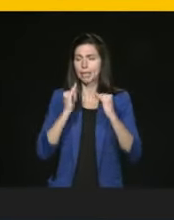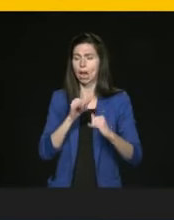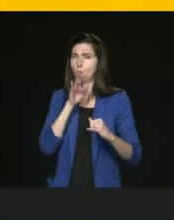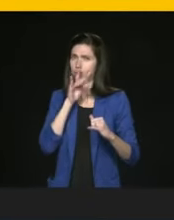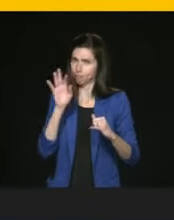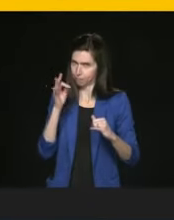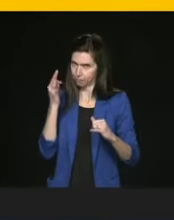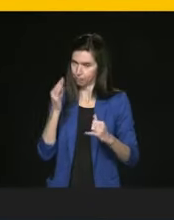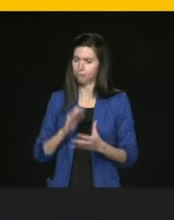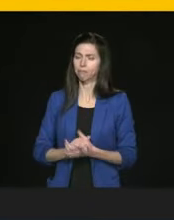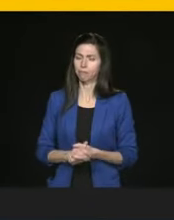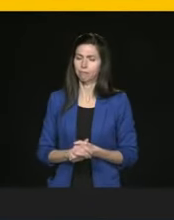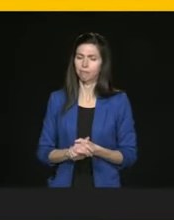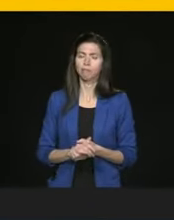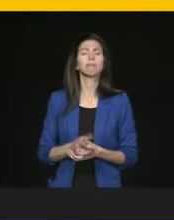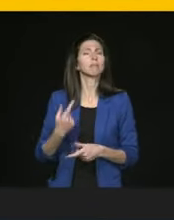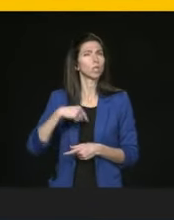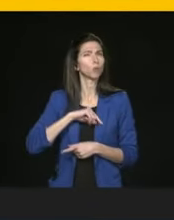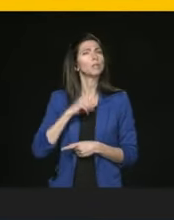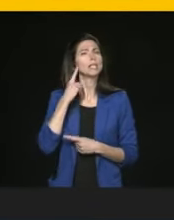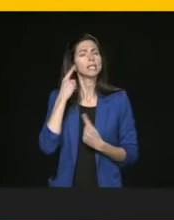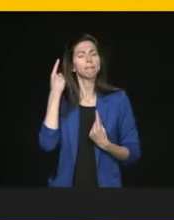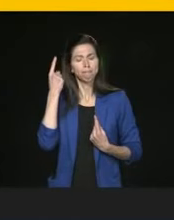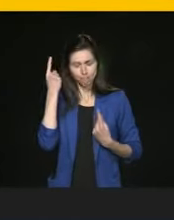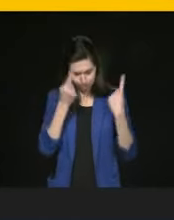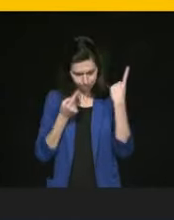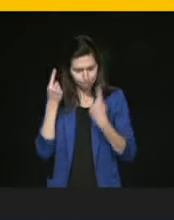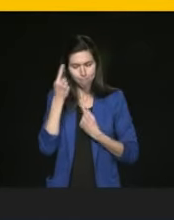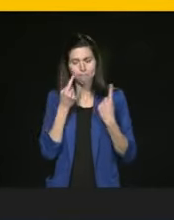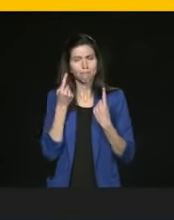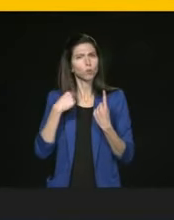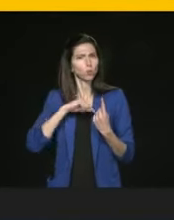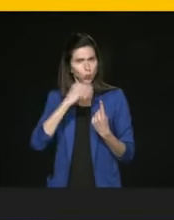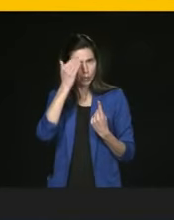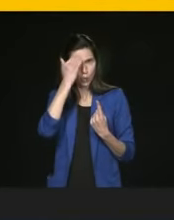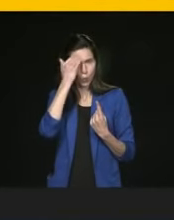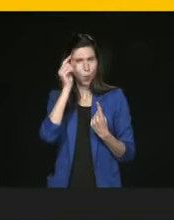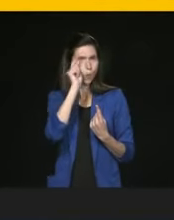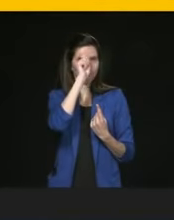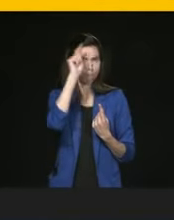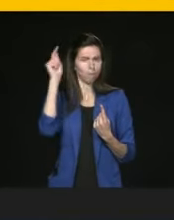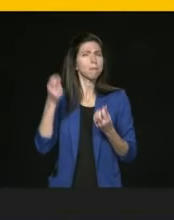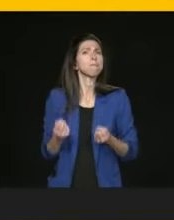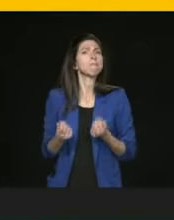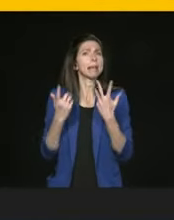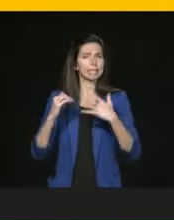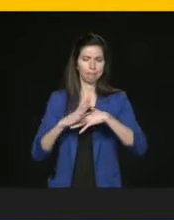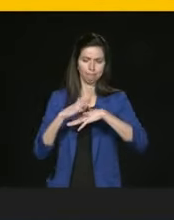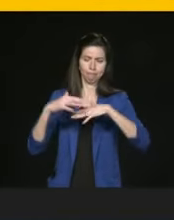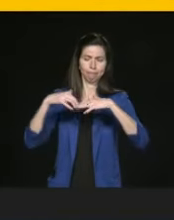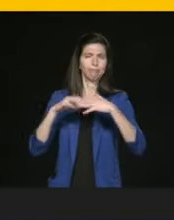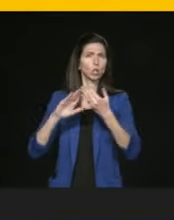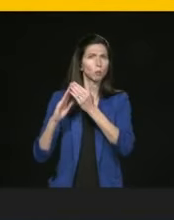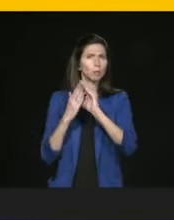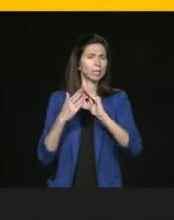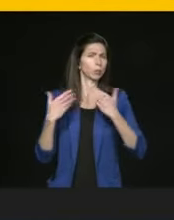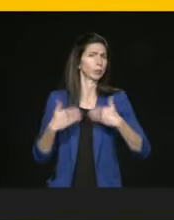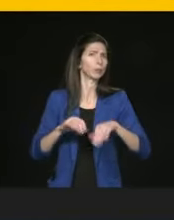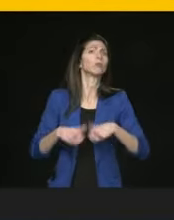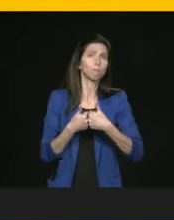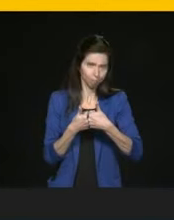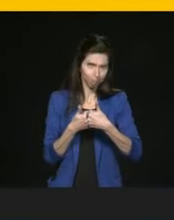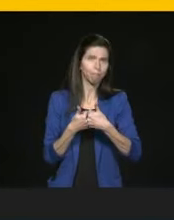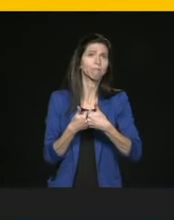We are aware of the challenges that many Indigenous communities face in the territories, especially when it comes to